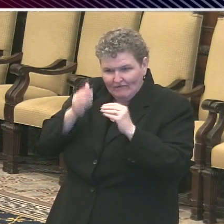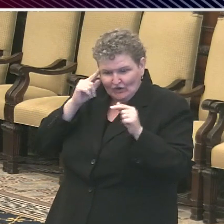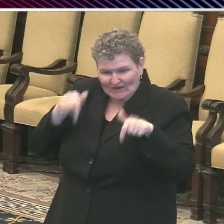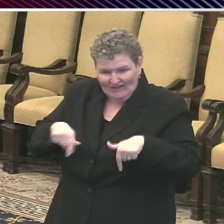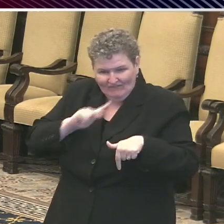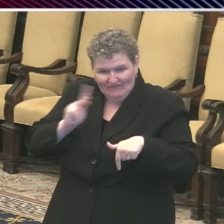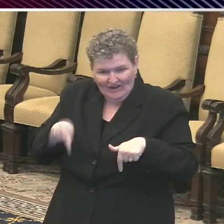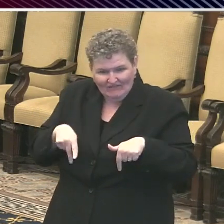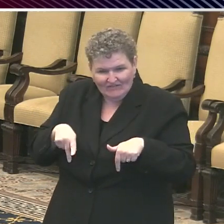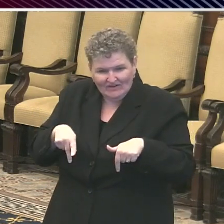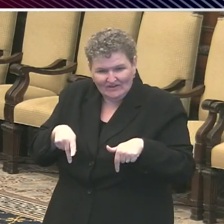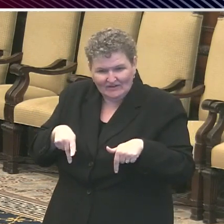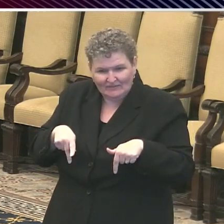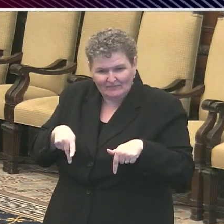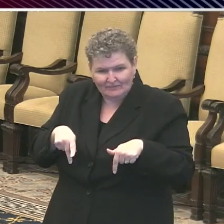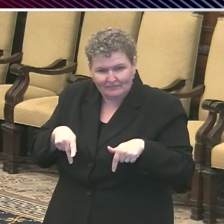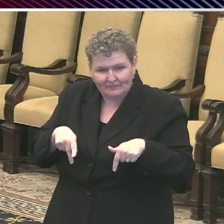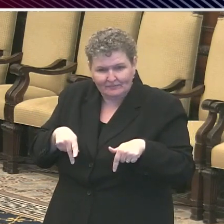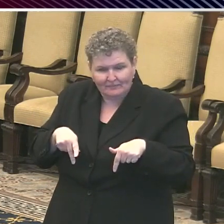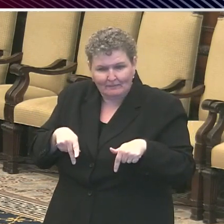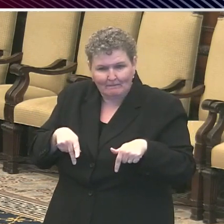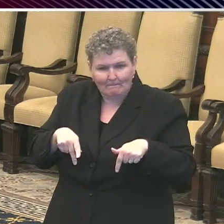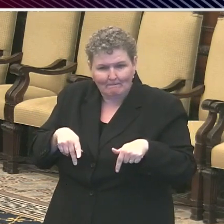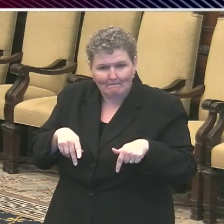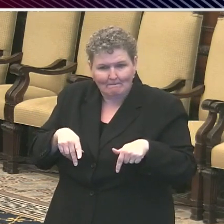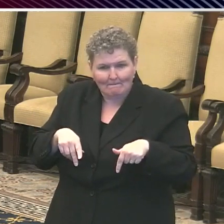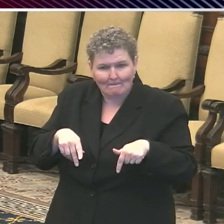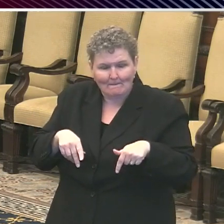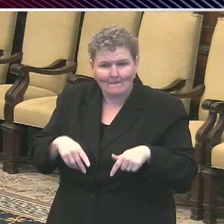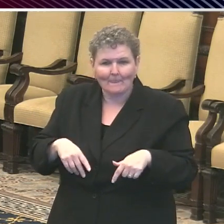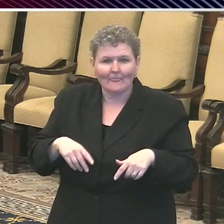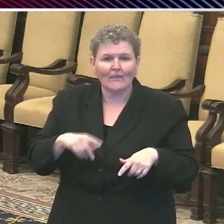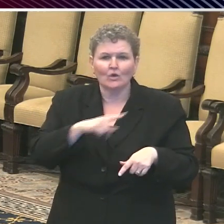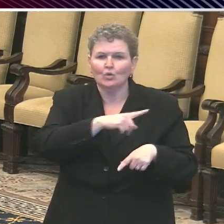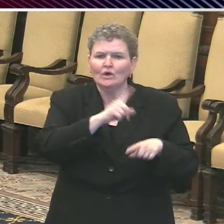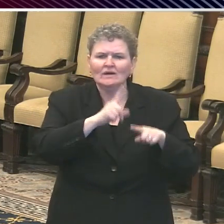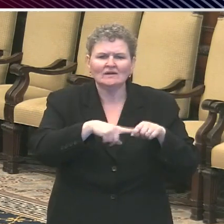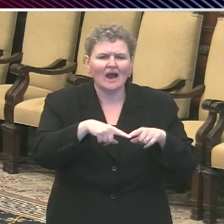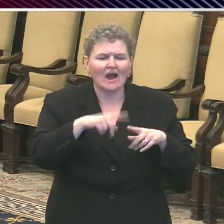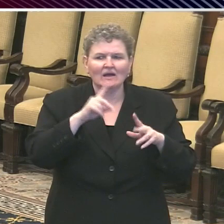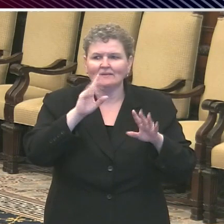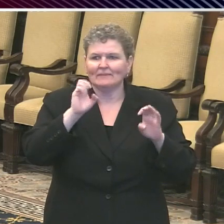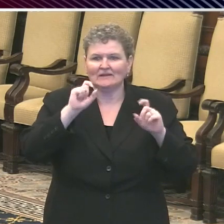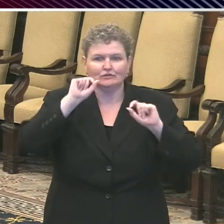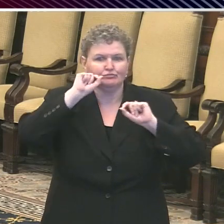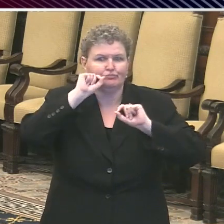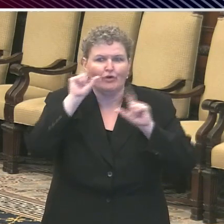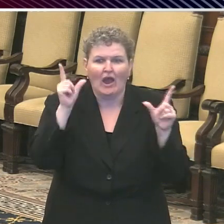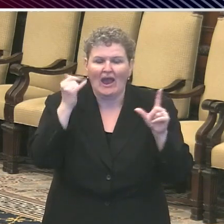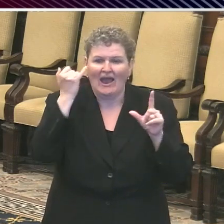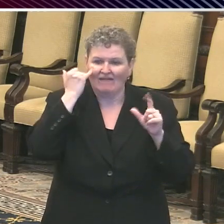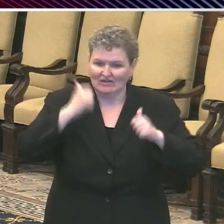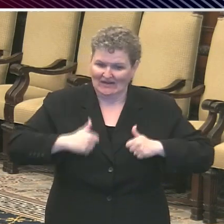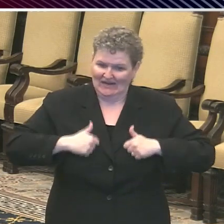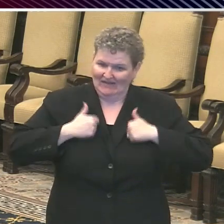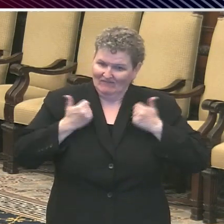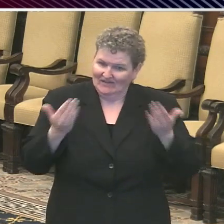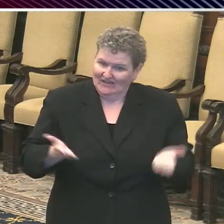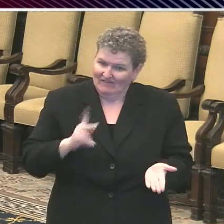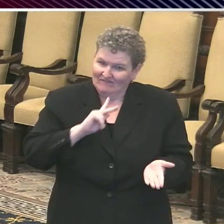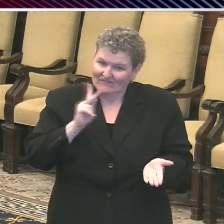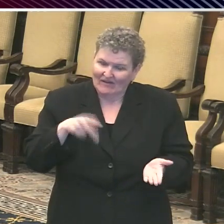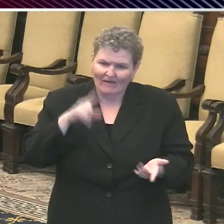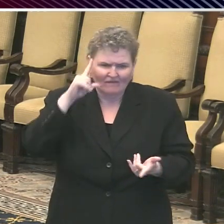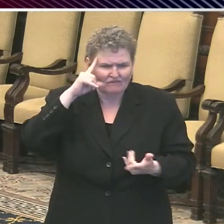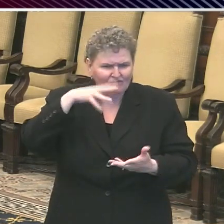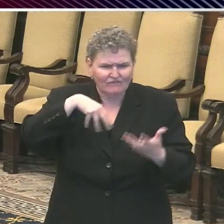can't be, too surprised that you have city residents who are in some ways kind of confused, because 1